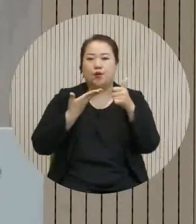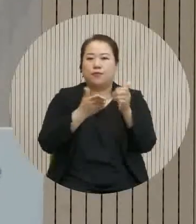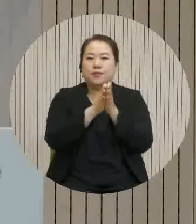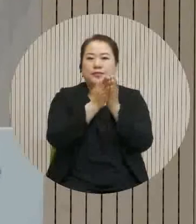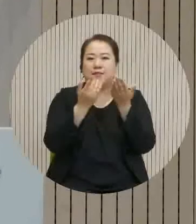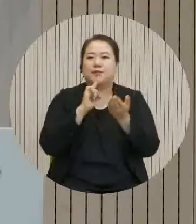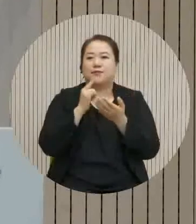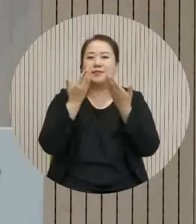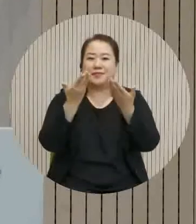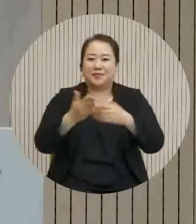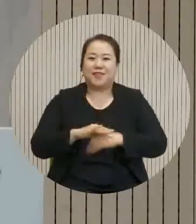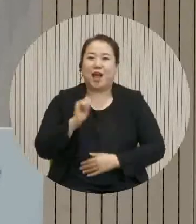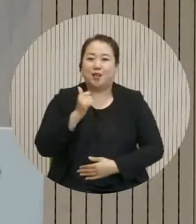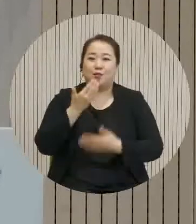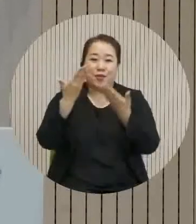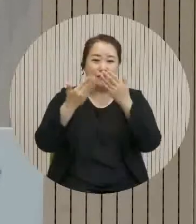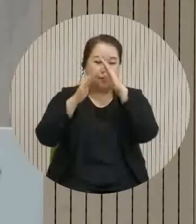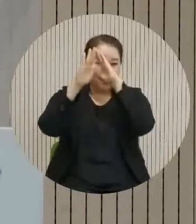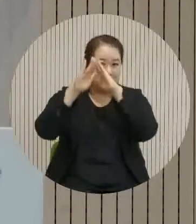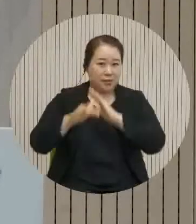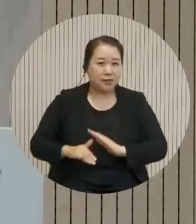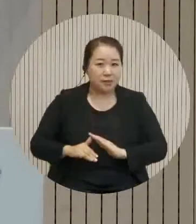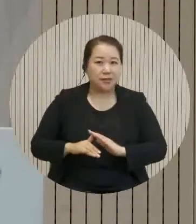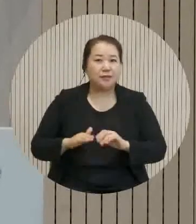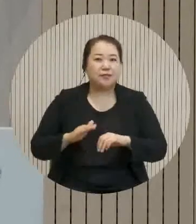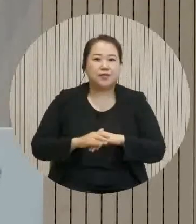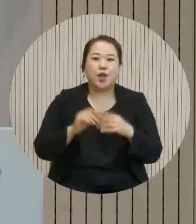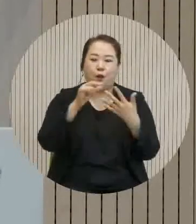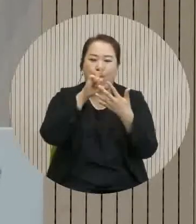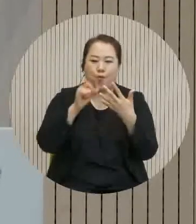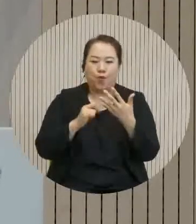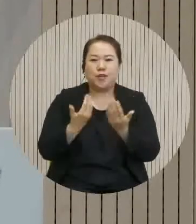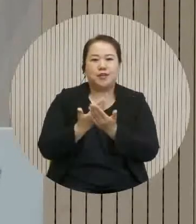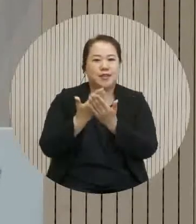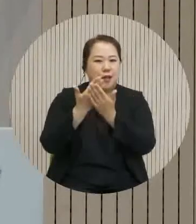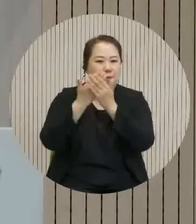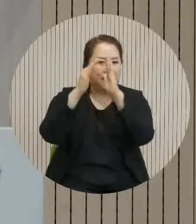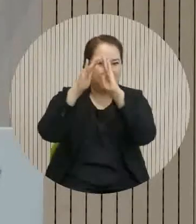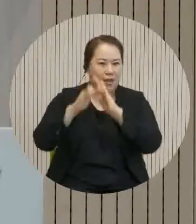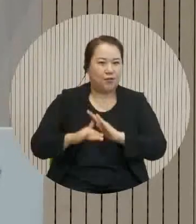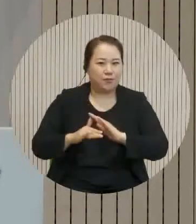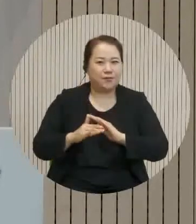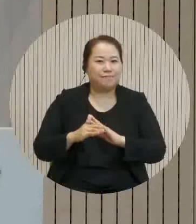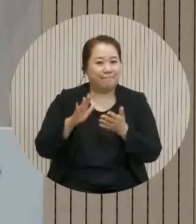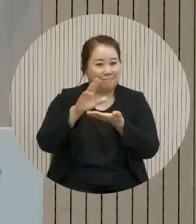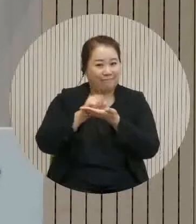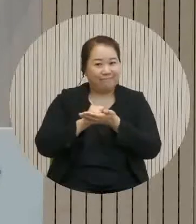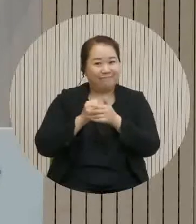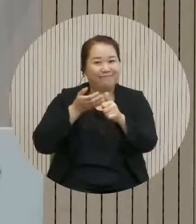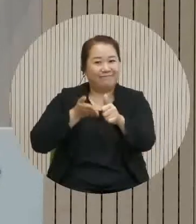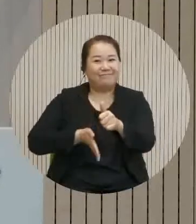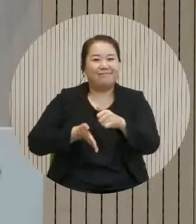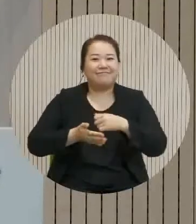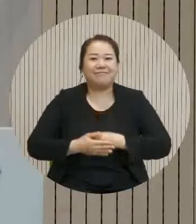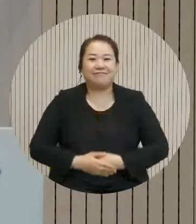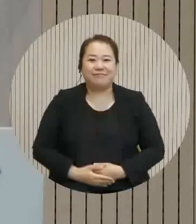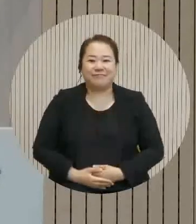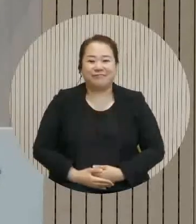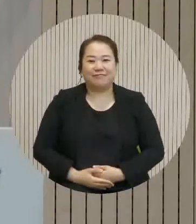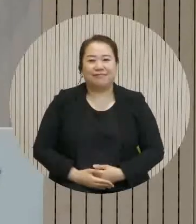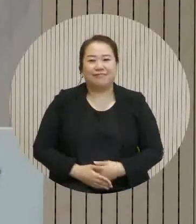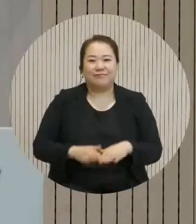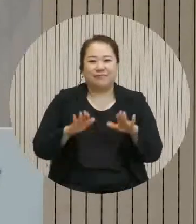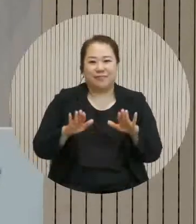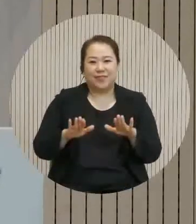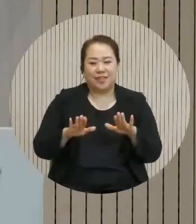evidence. So it has a very great importance. And I believe that this implies a lot to the people who would